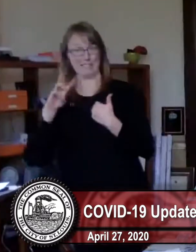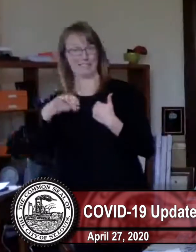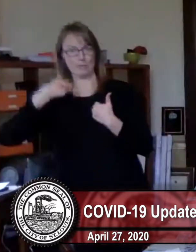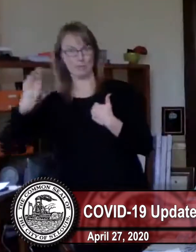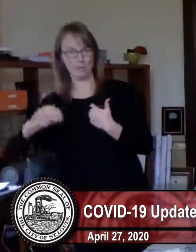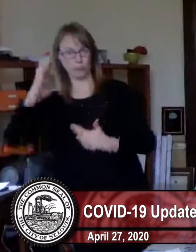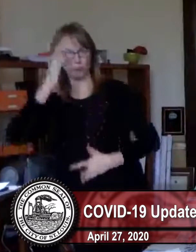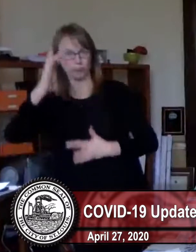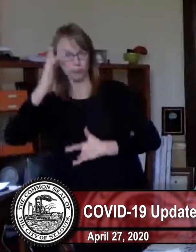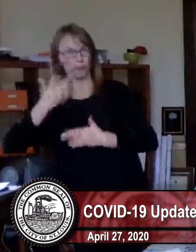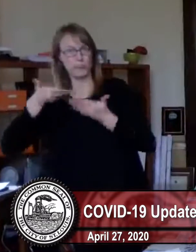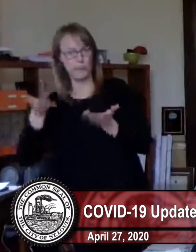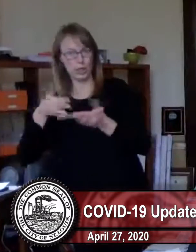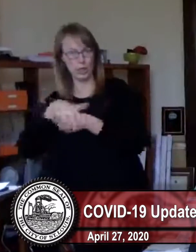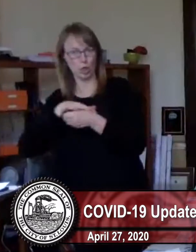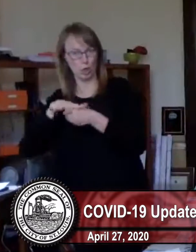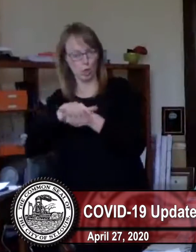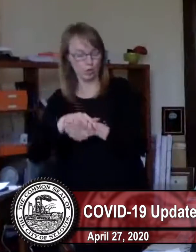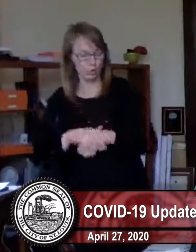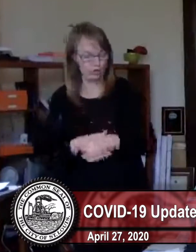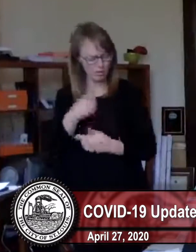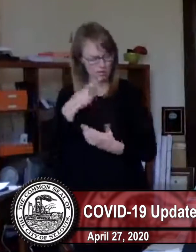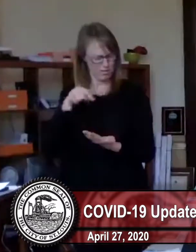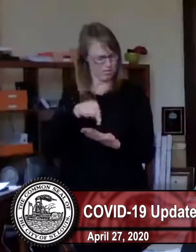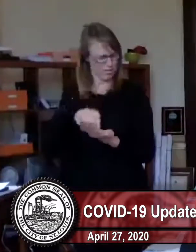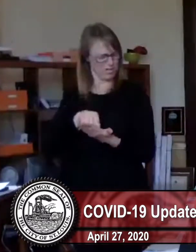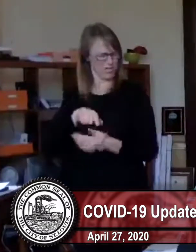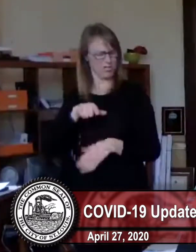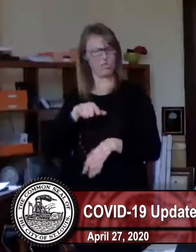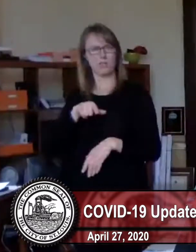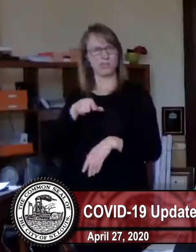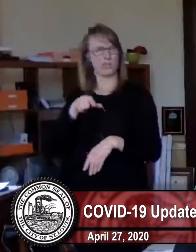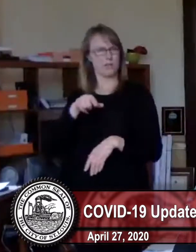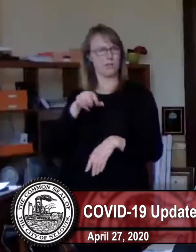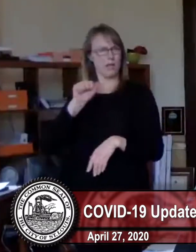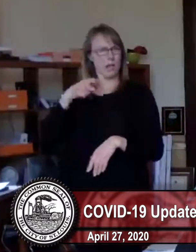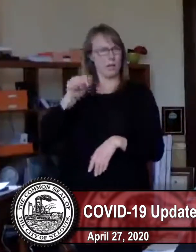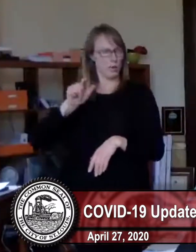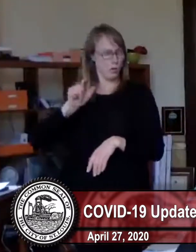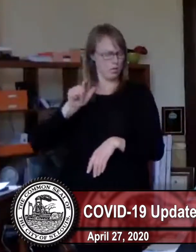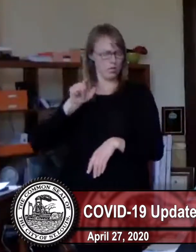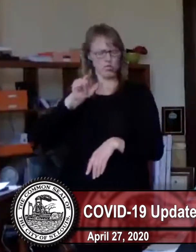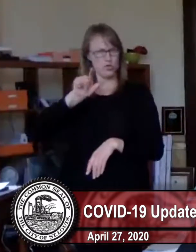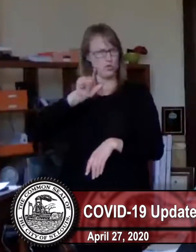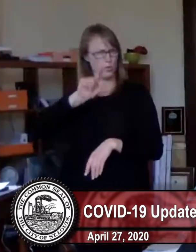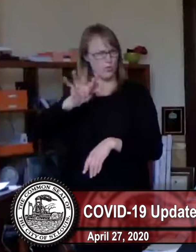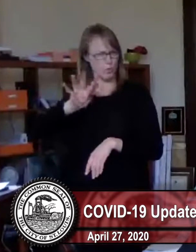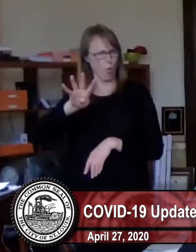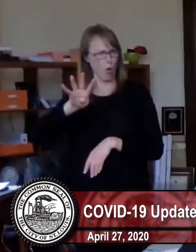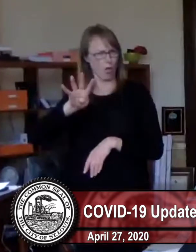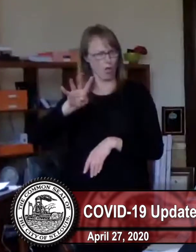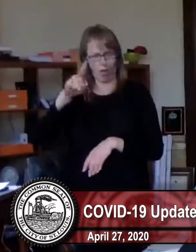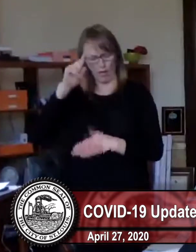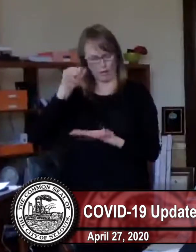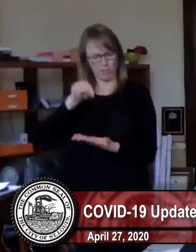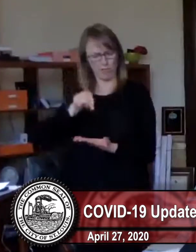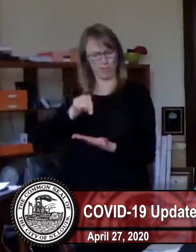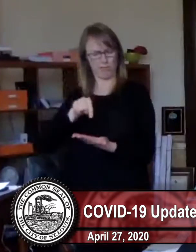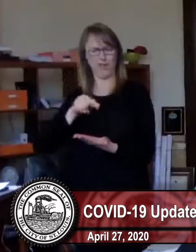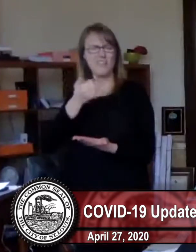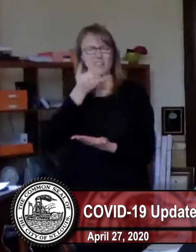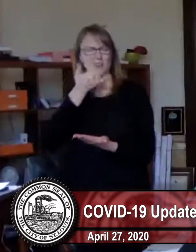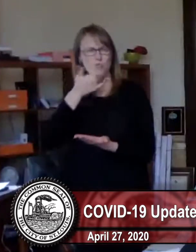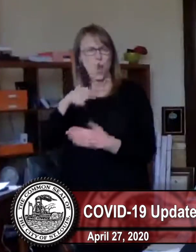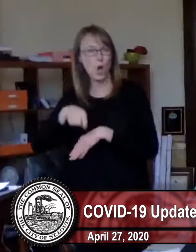this says the 24th. I think that might not be right. But 701, I believe it was yesterday or the day